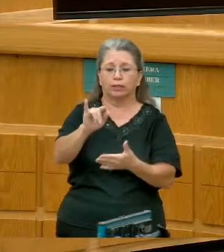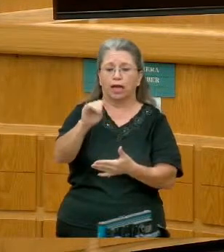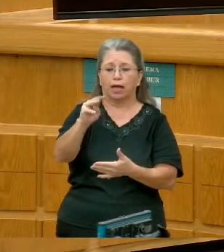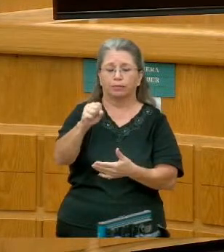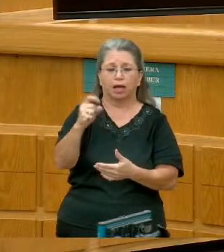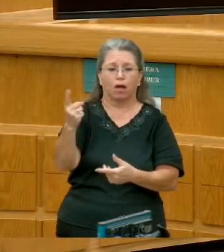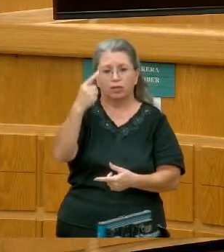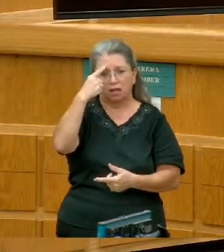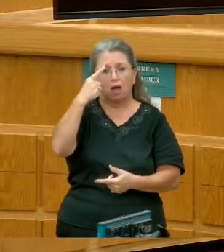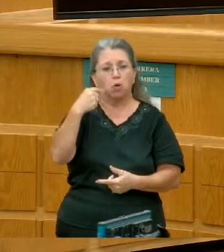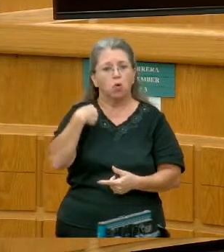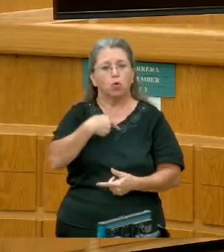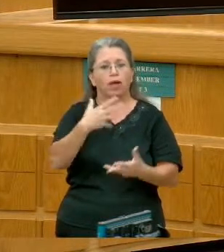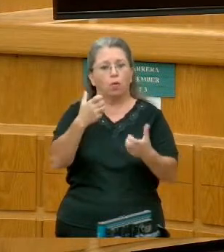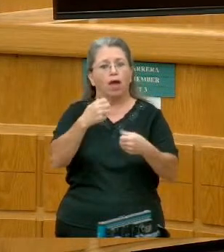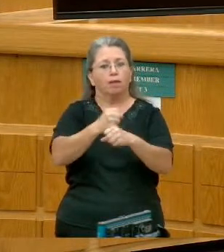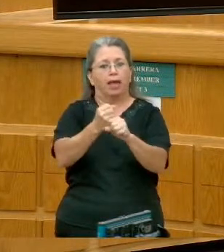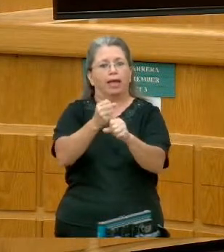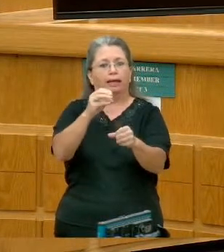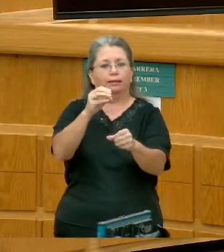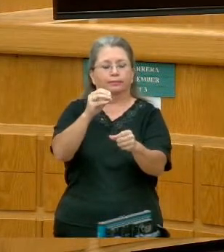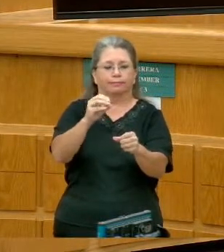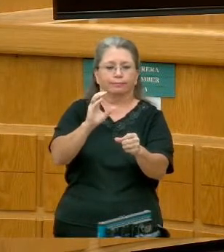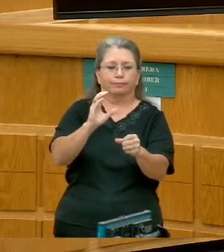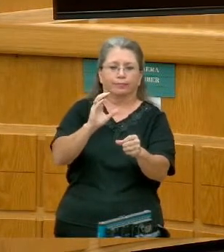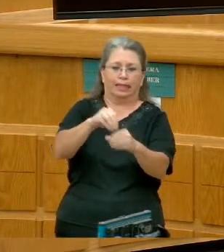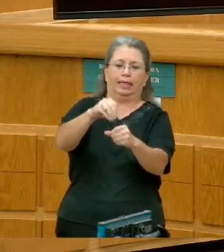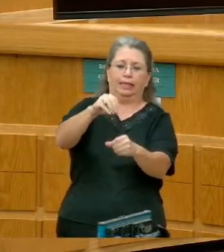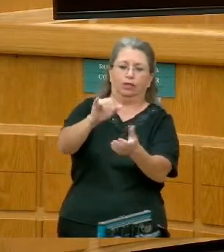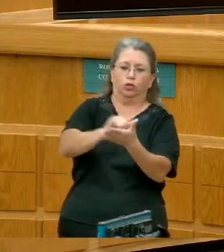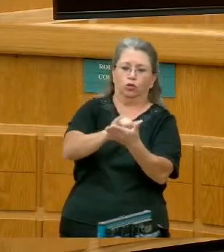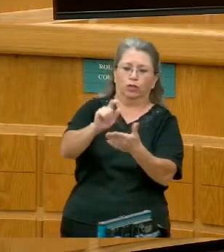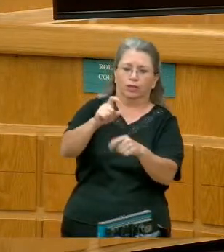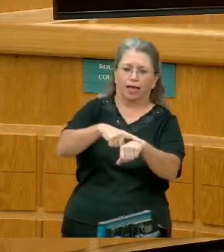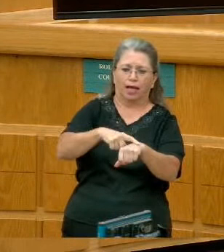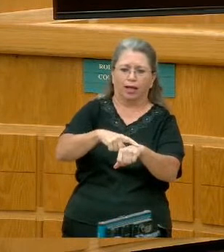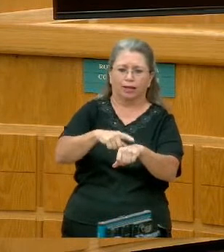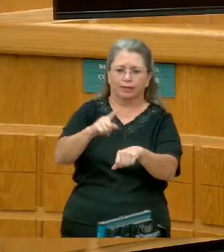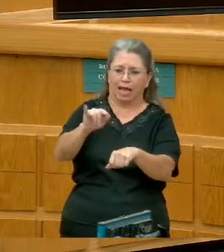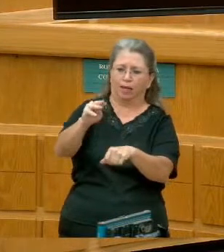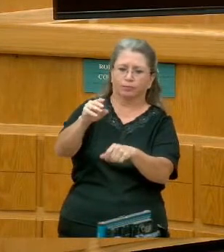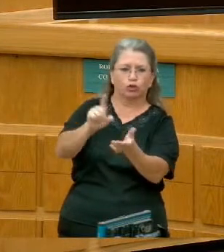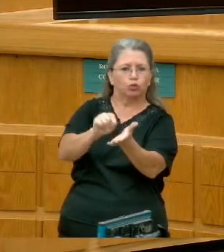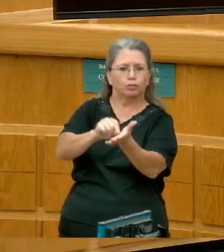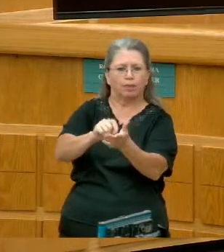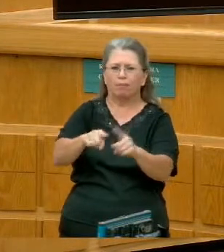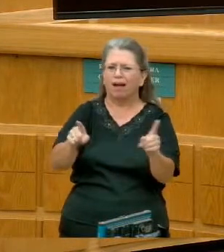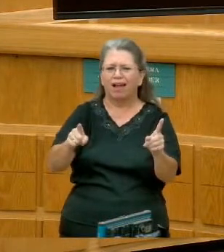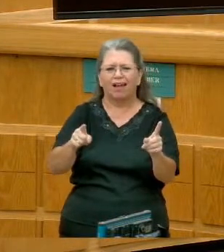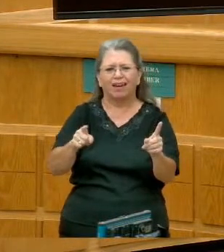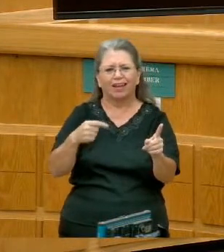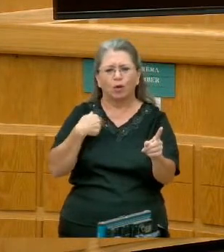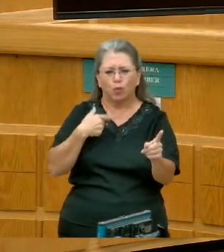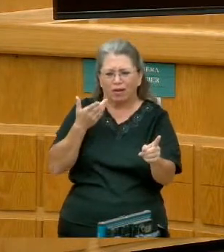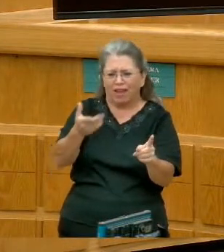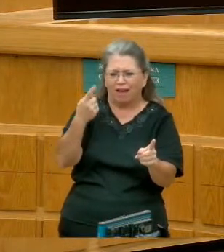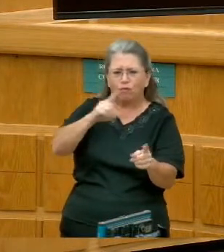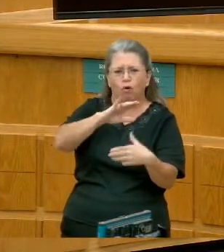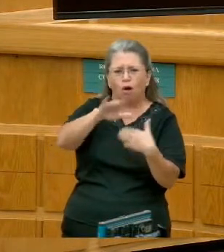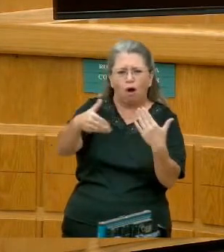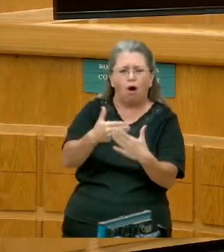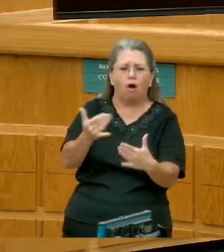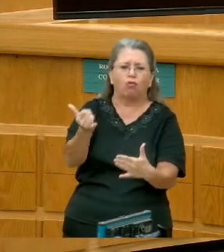Times. We made the New York Times for all the wrong reasons. We made every